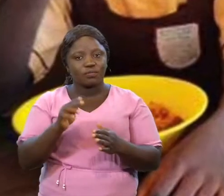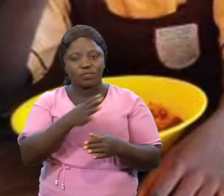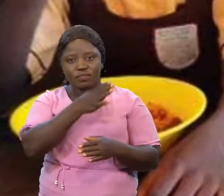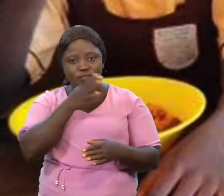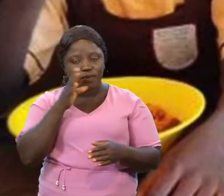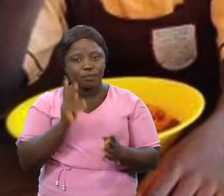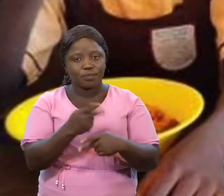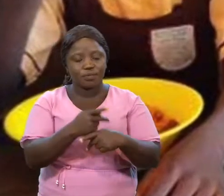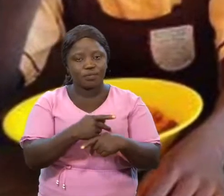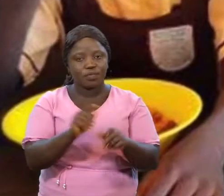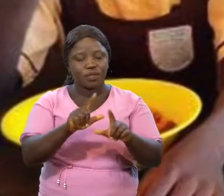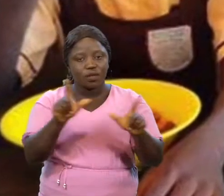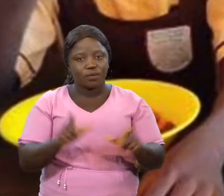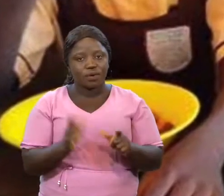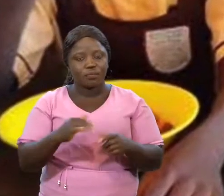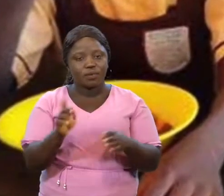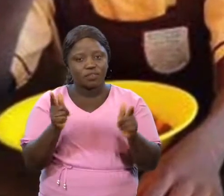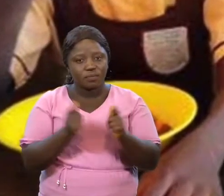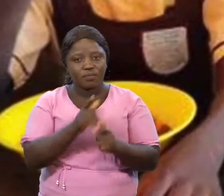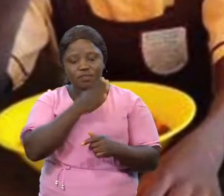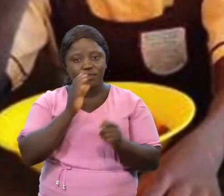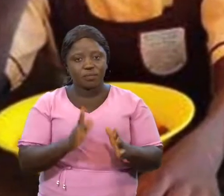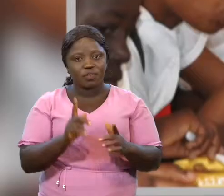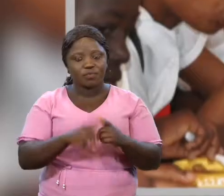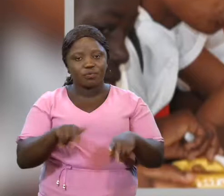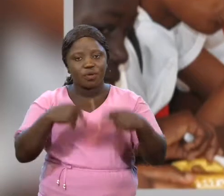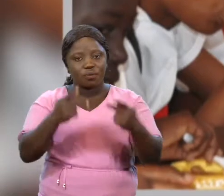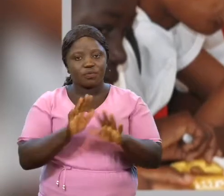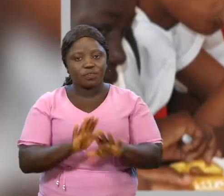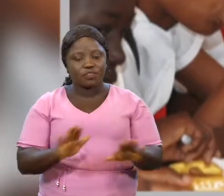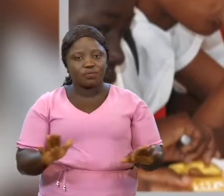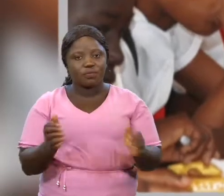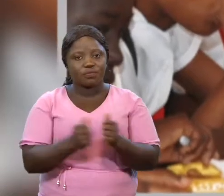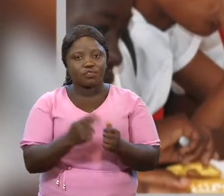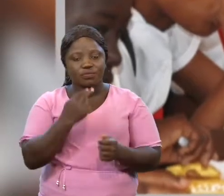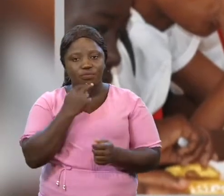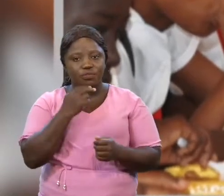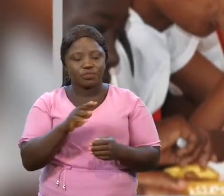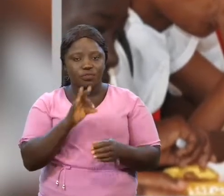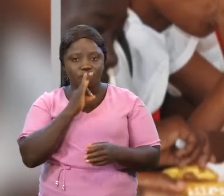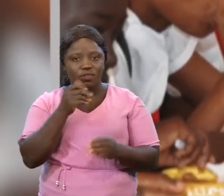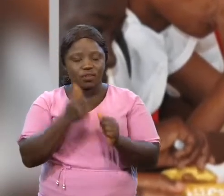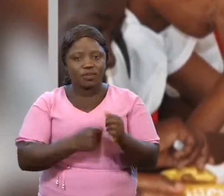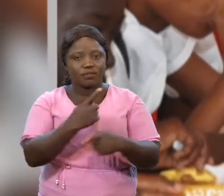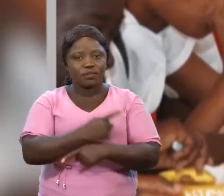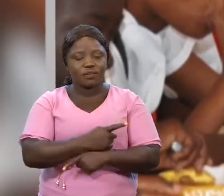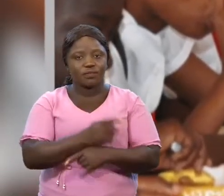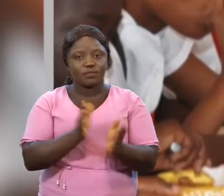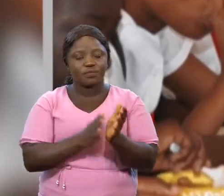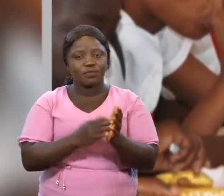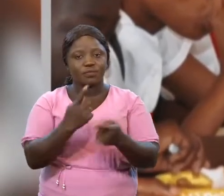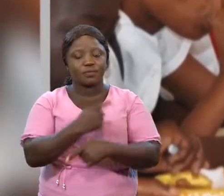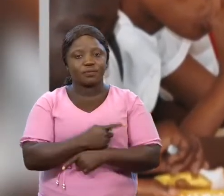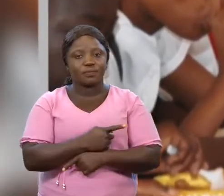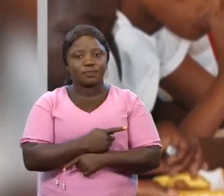uses farm produce locally grown by smallholder farmers to provide children with nutritious midday meals every